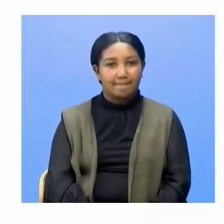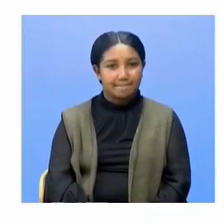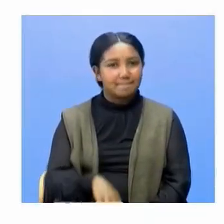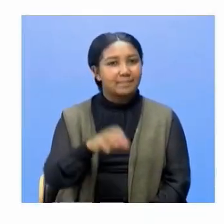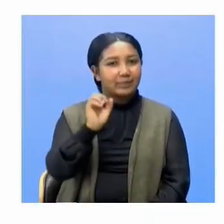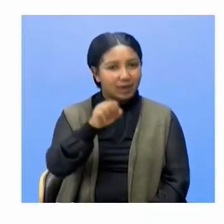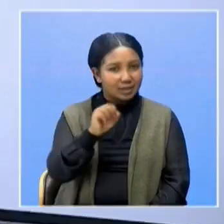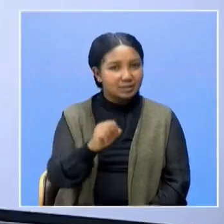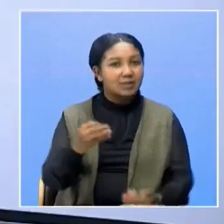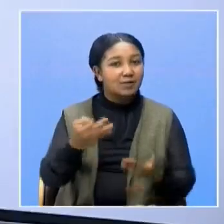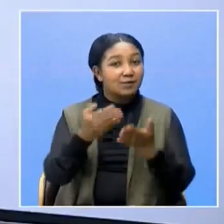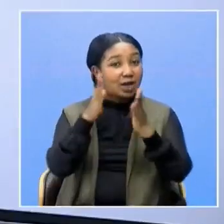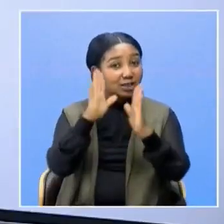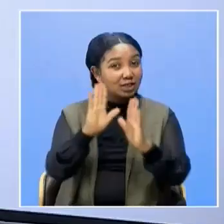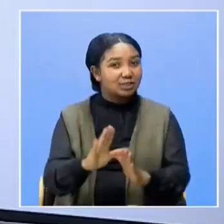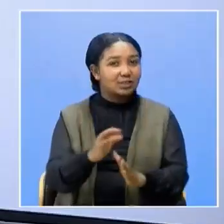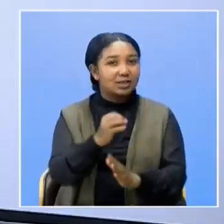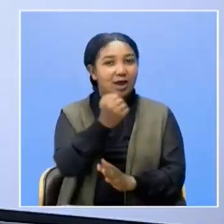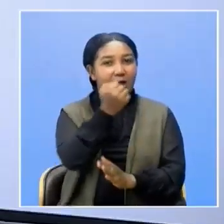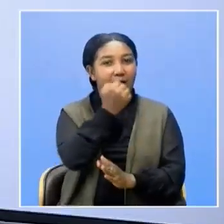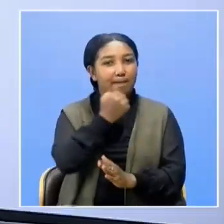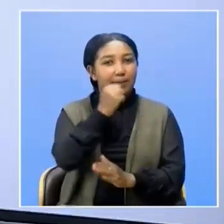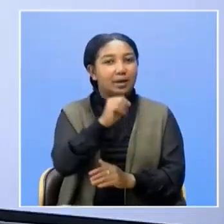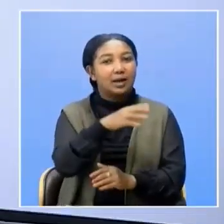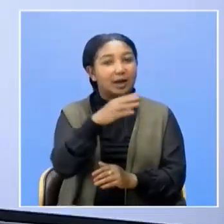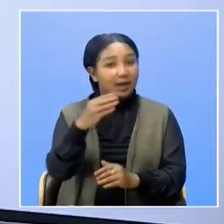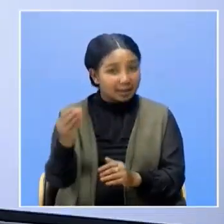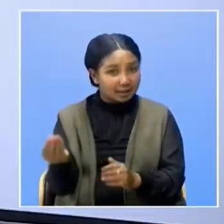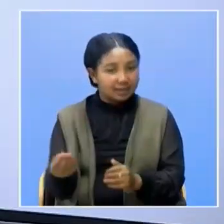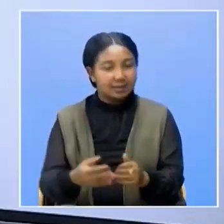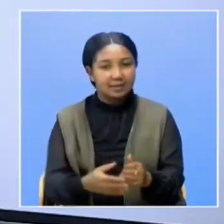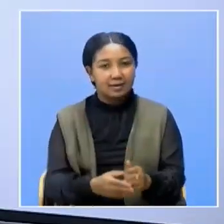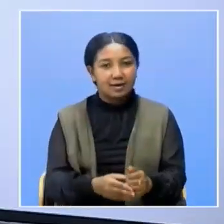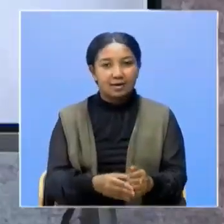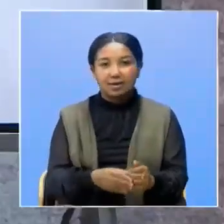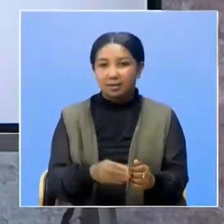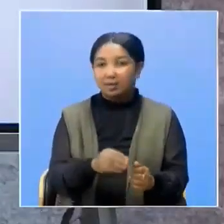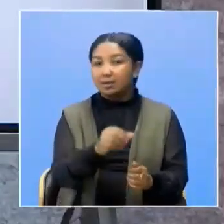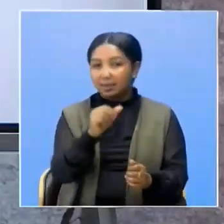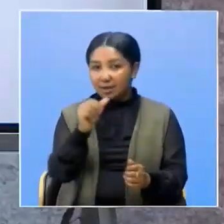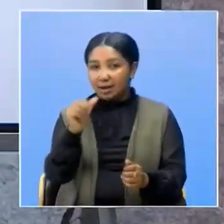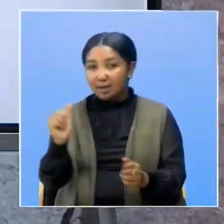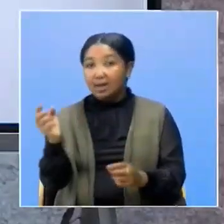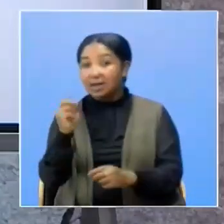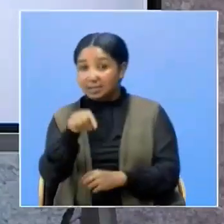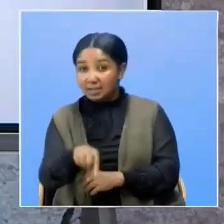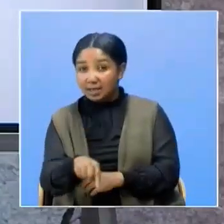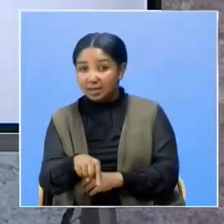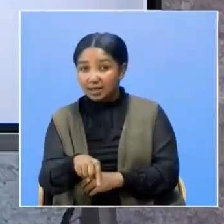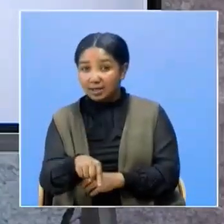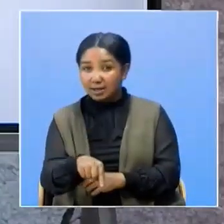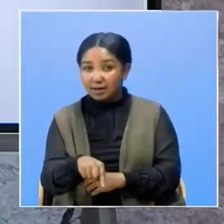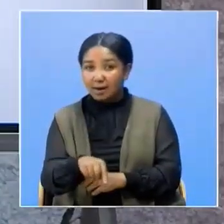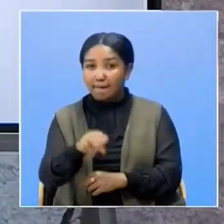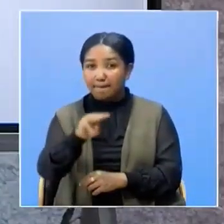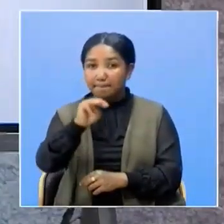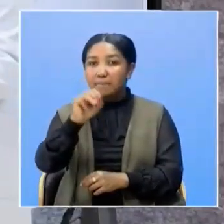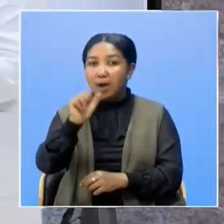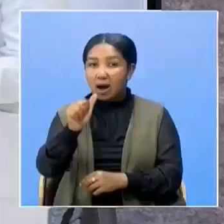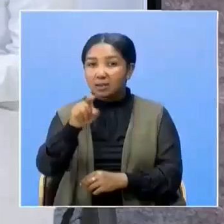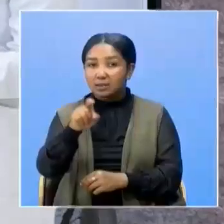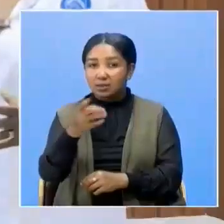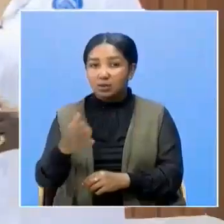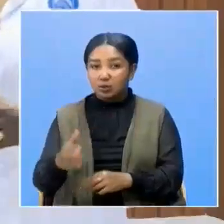Yes, freshest apples. And unlike the other days, yeah, Max, the